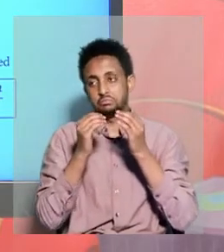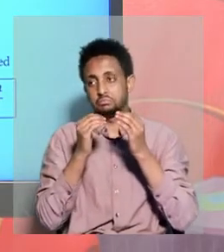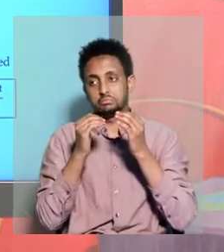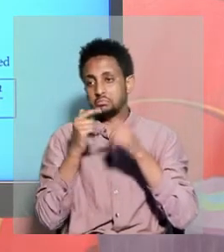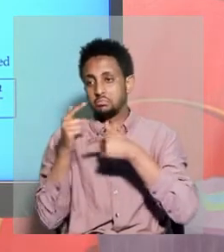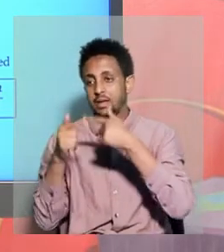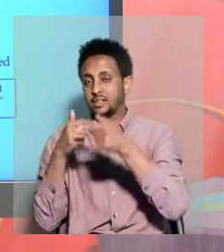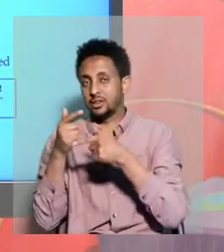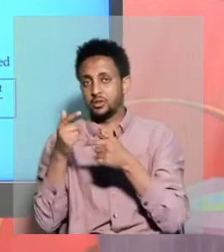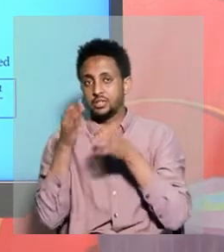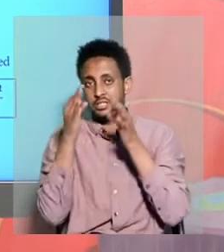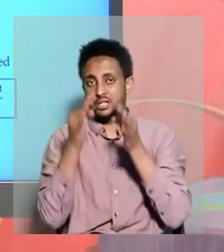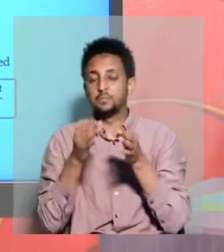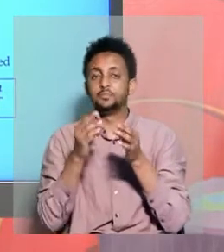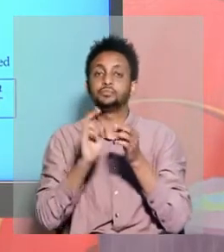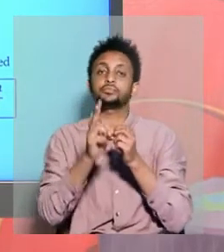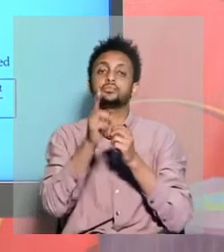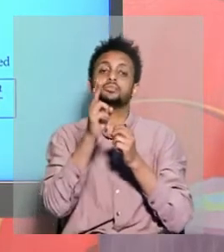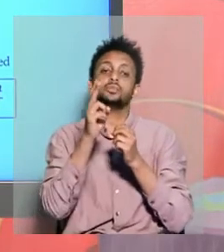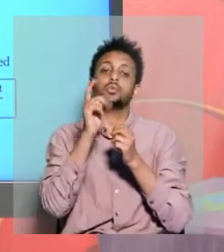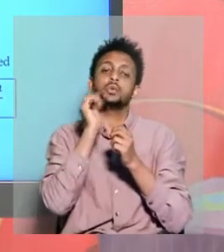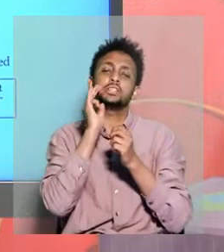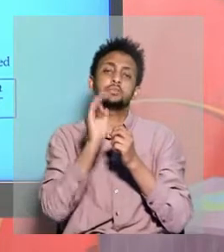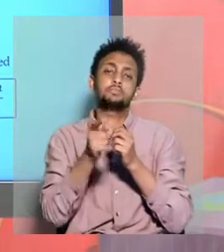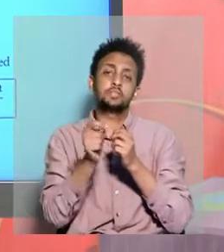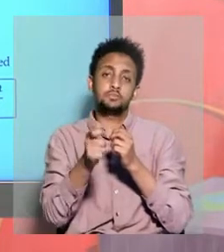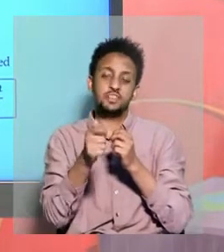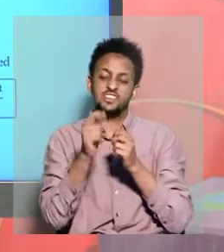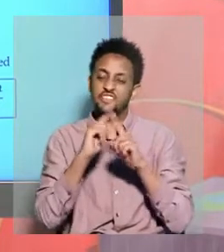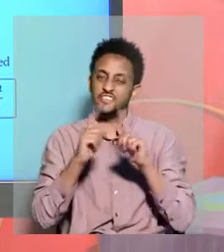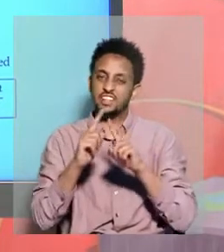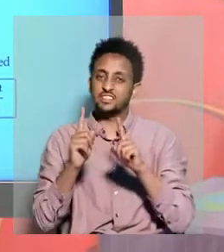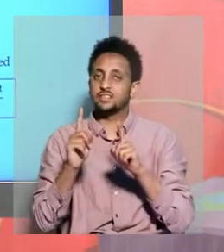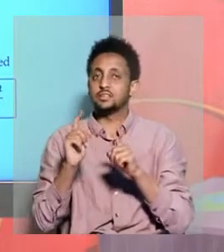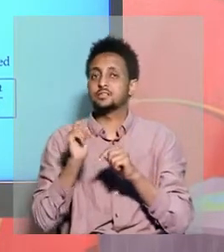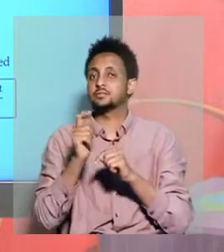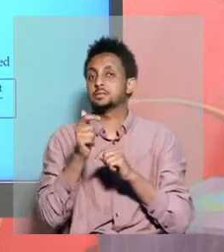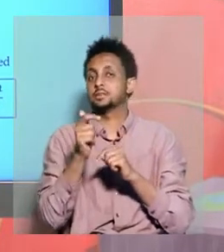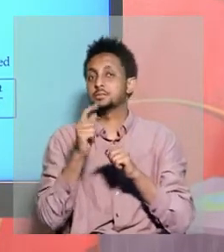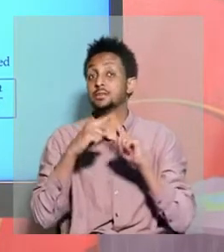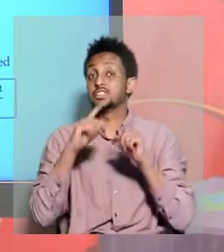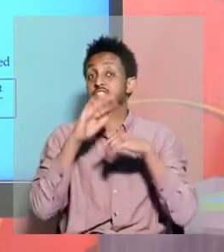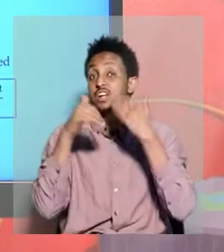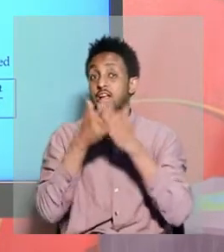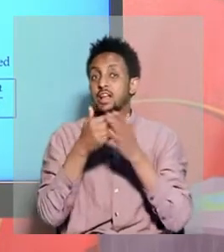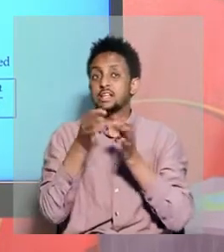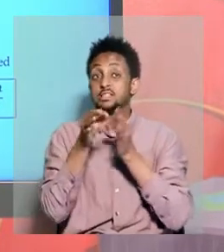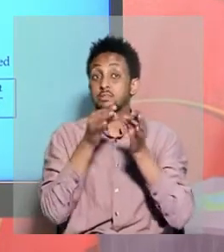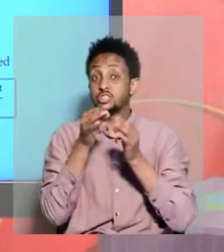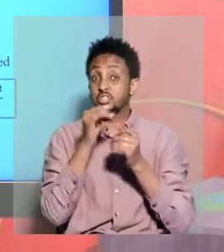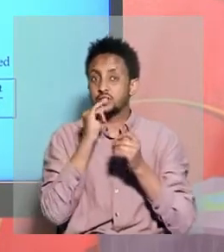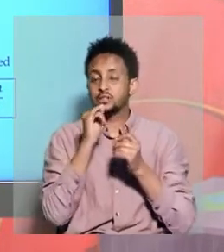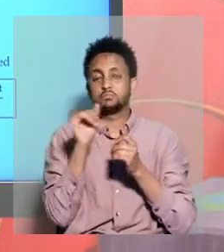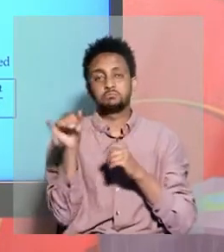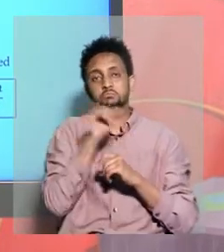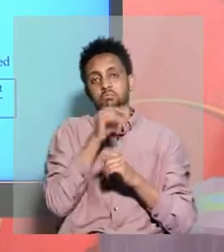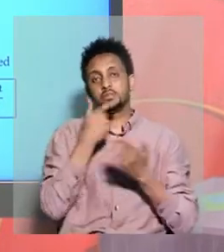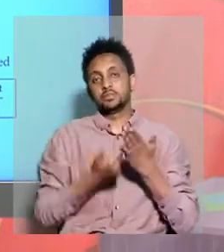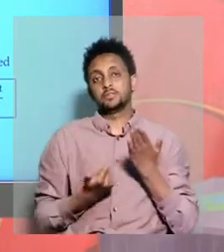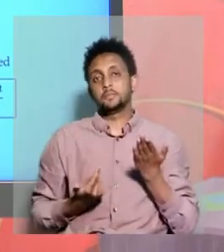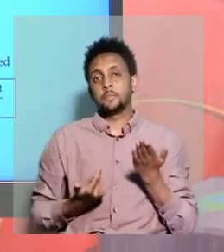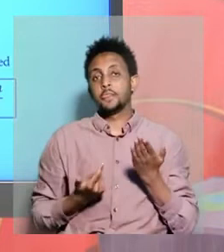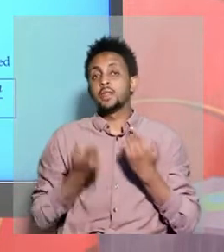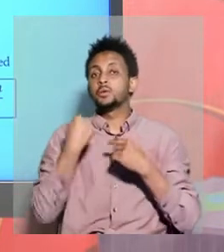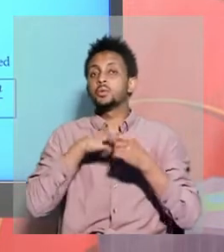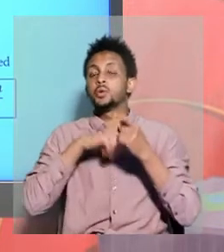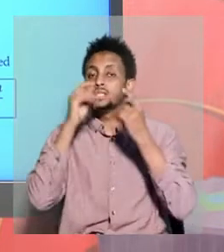to determine the velocity or the speed of different types of waves. but the general expression is like this. So you